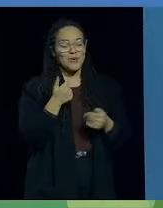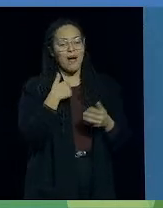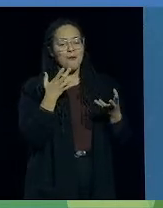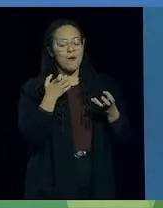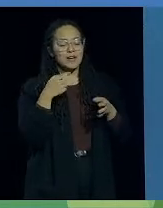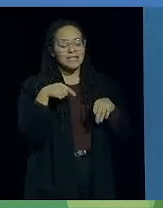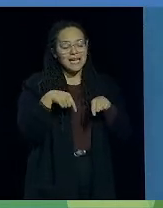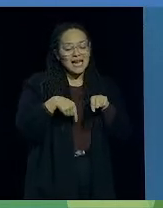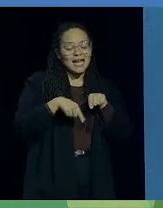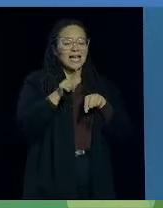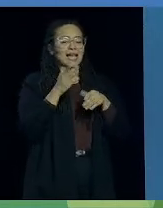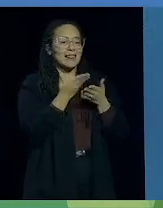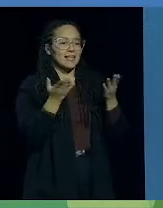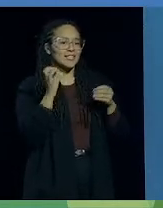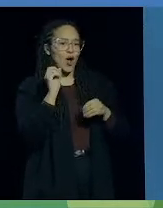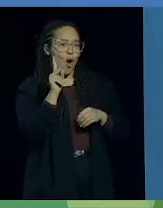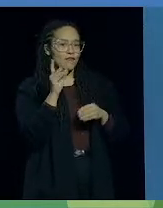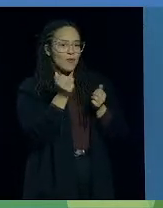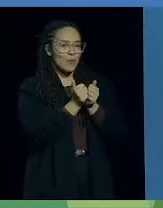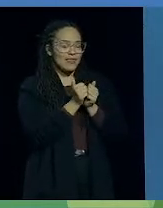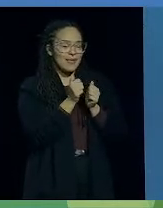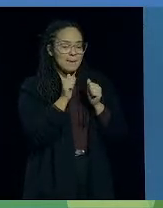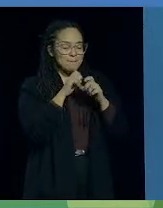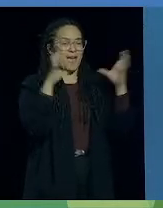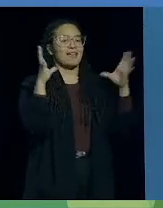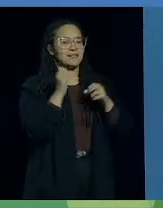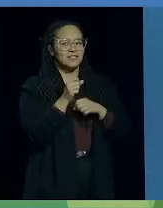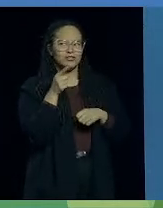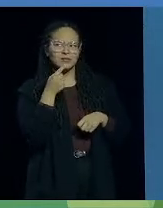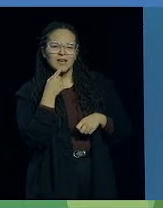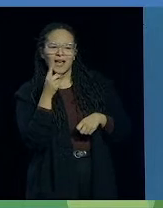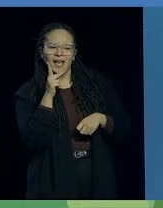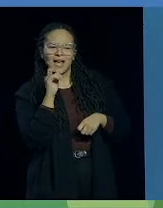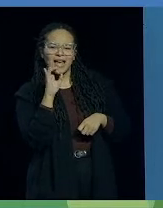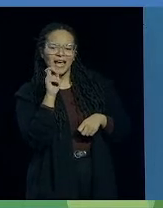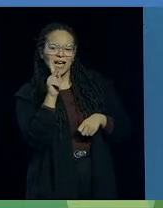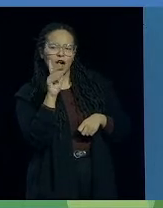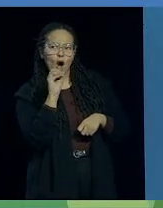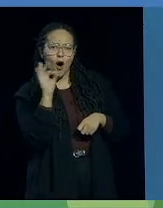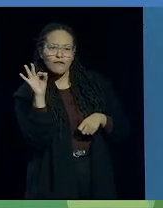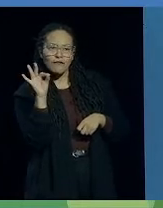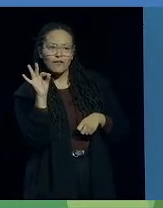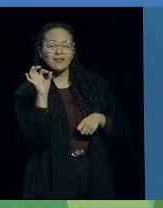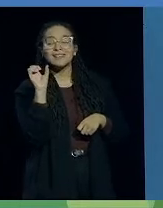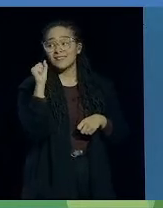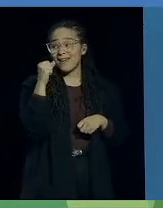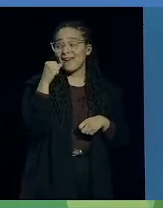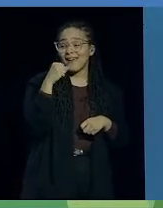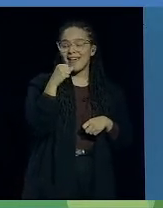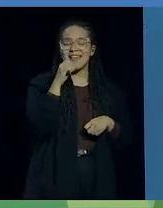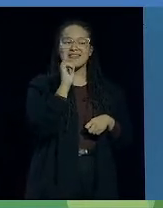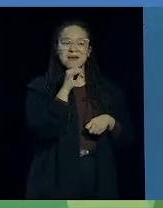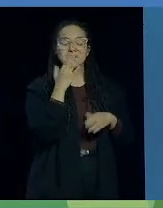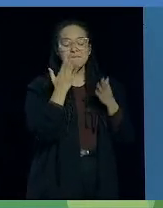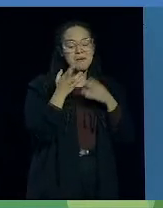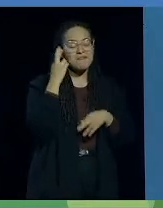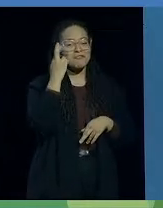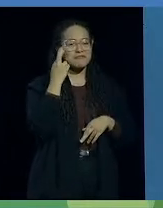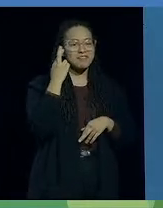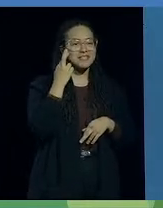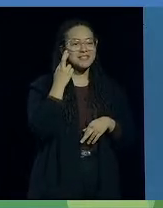things off with a bang. Did you say kick off? Kick off? Yeah. Kick off. Yeah, that may have been a little bit